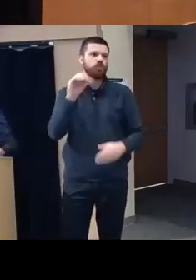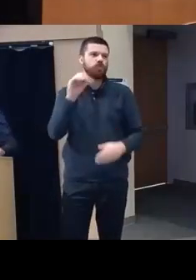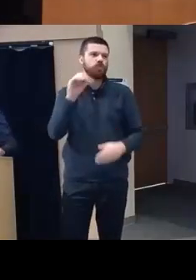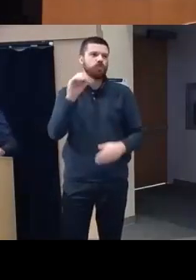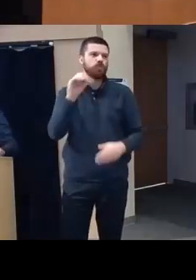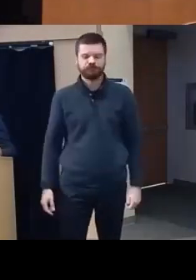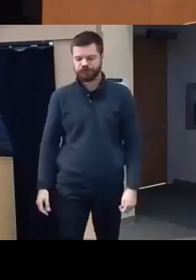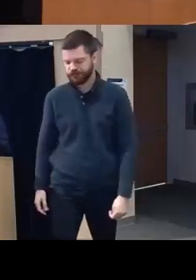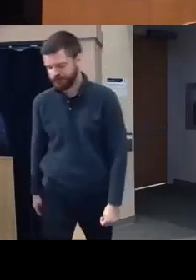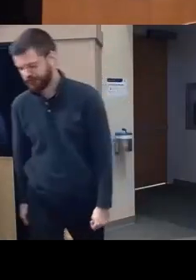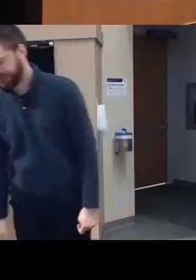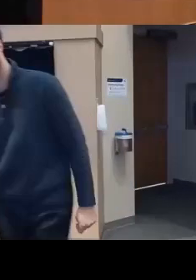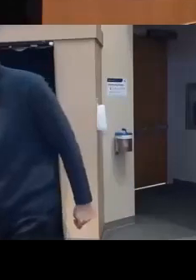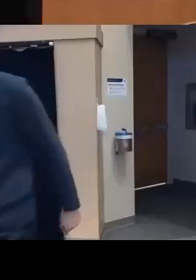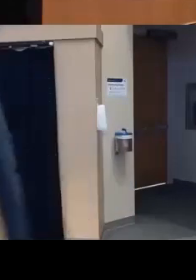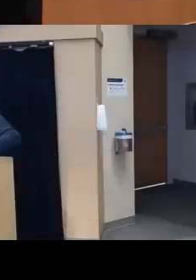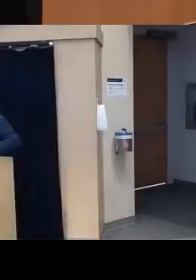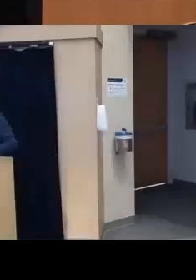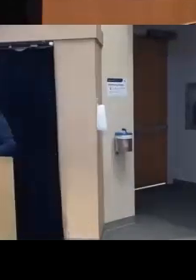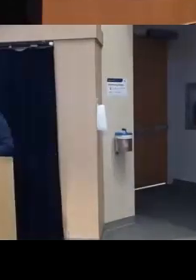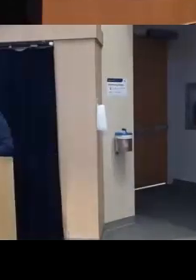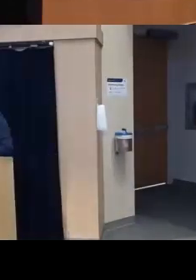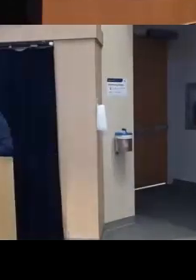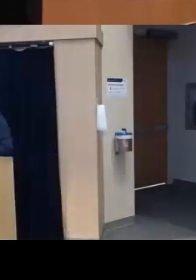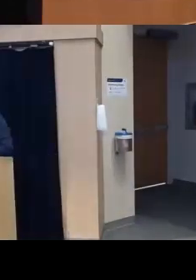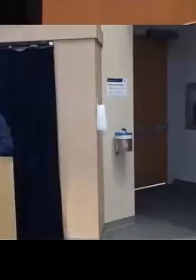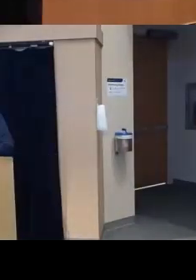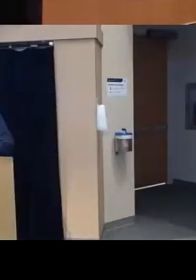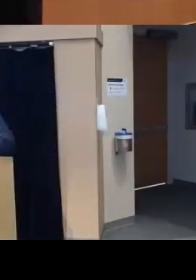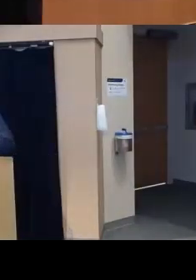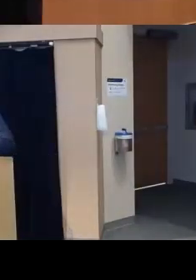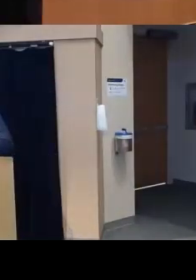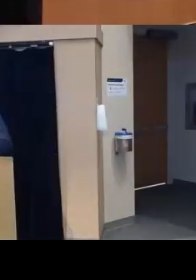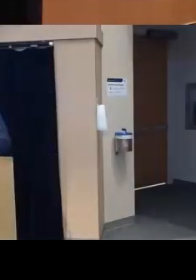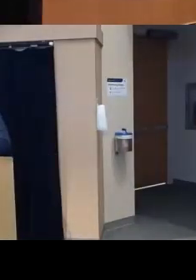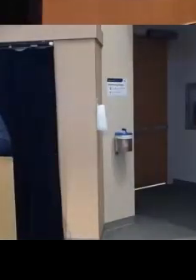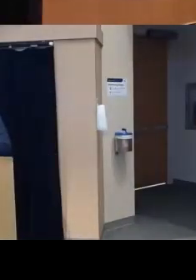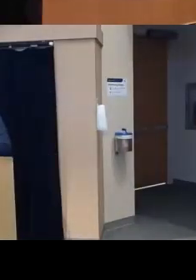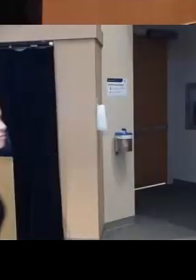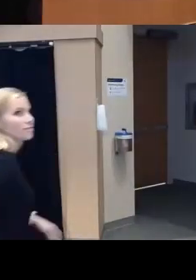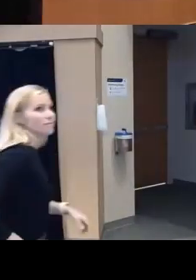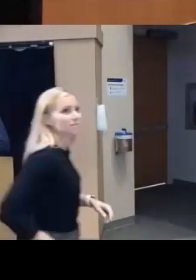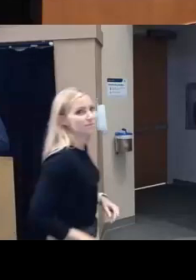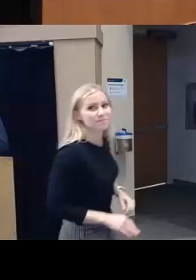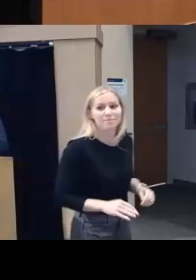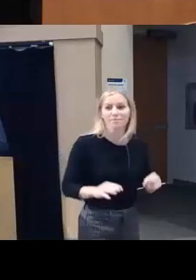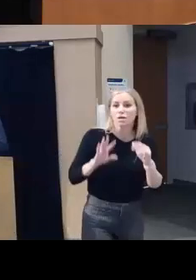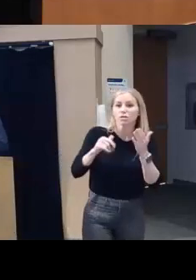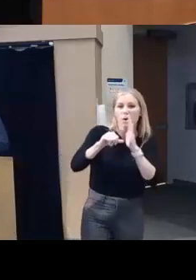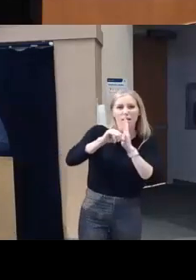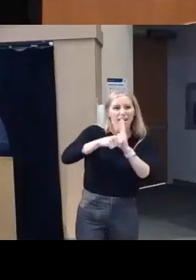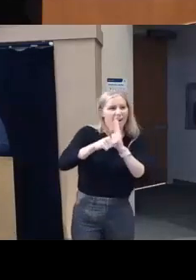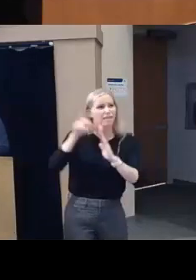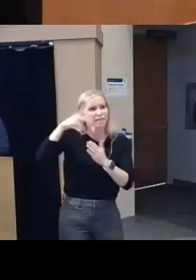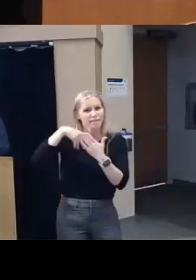So, SUDPC. I really want to highlight this program as another example of an innovative and integrative approach